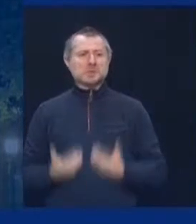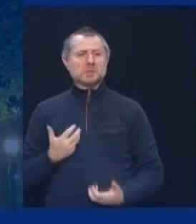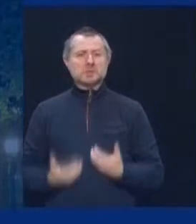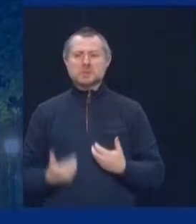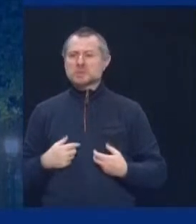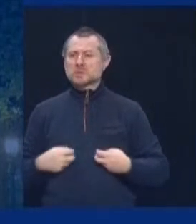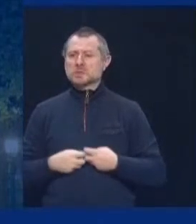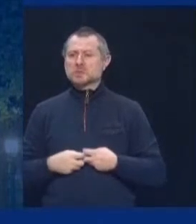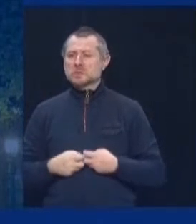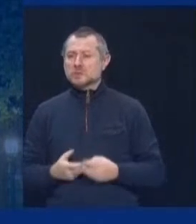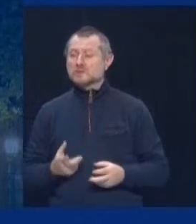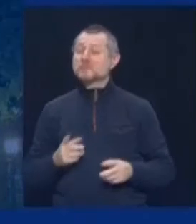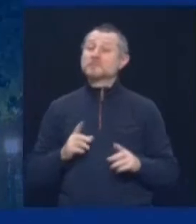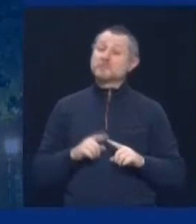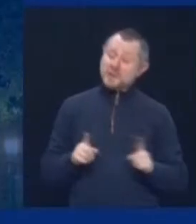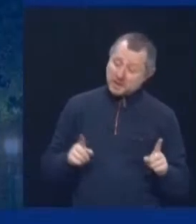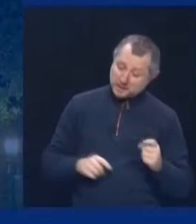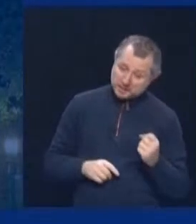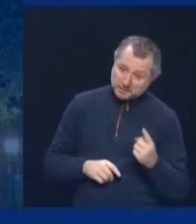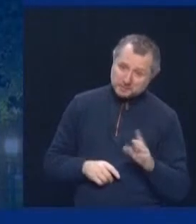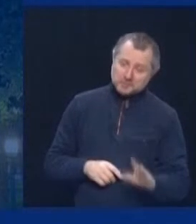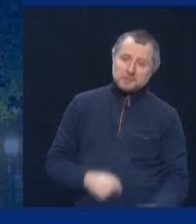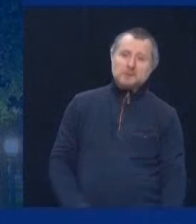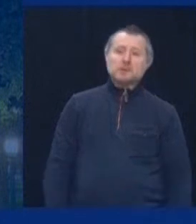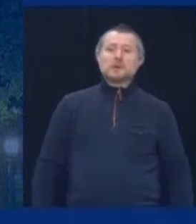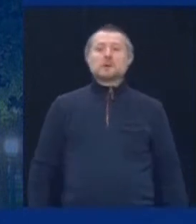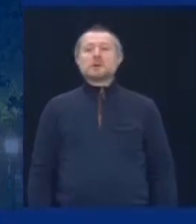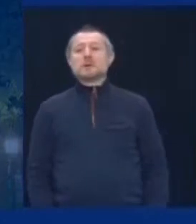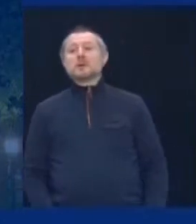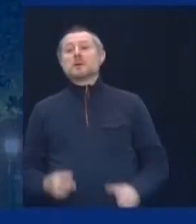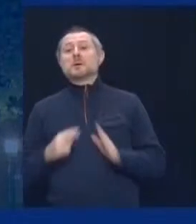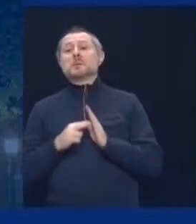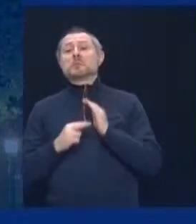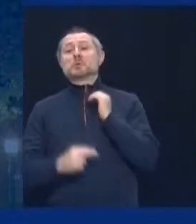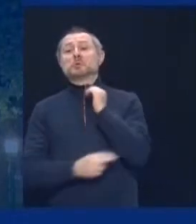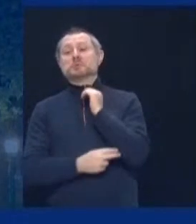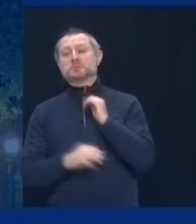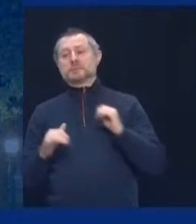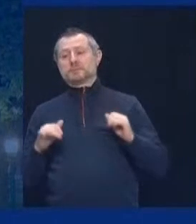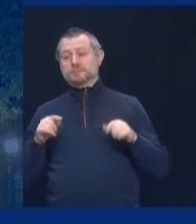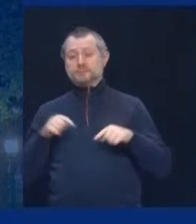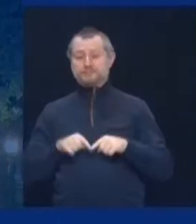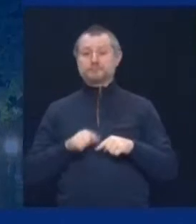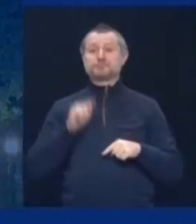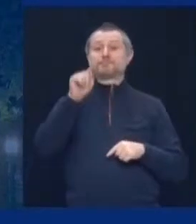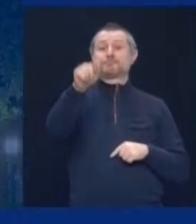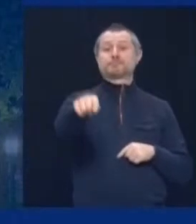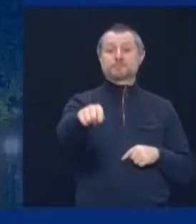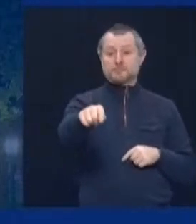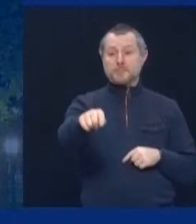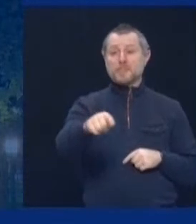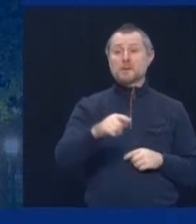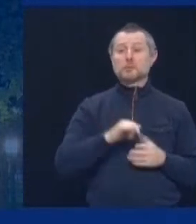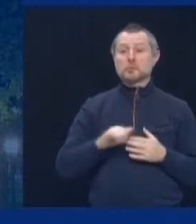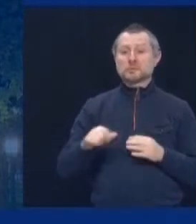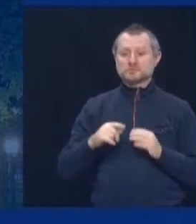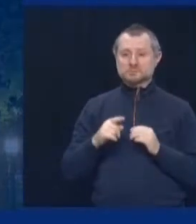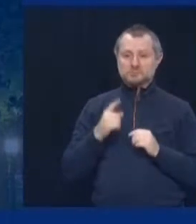But a bridge to here and there is the state advancing $1.5